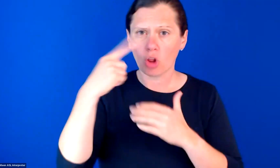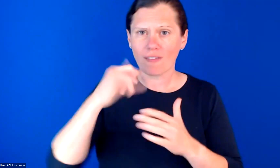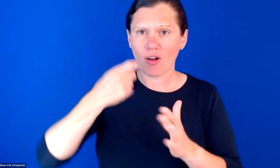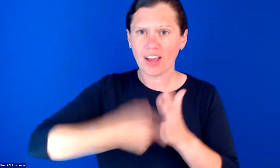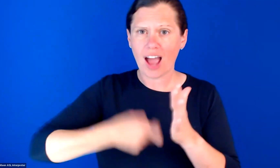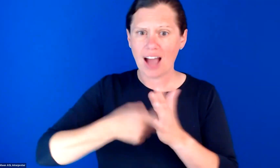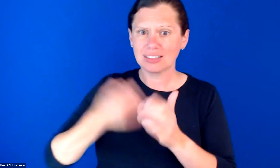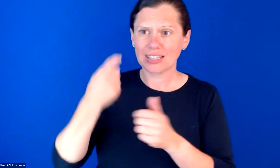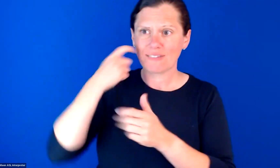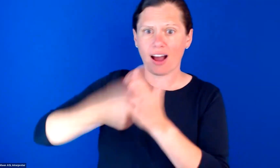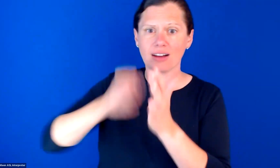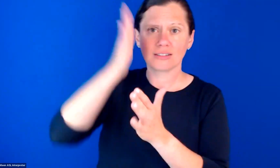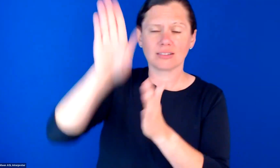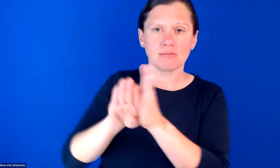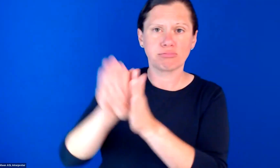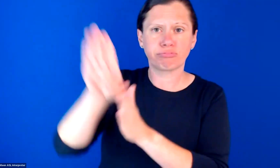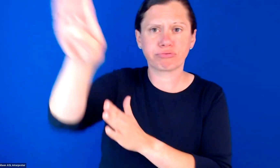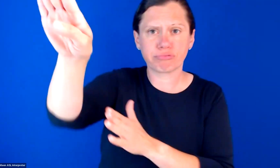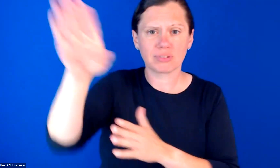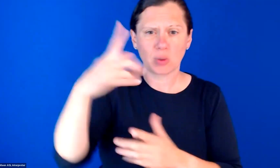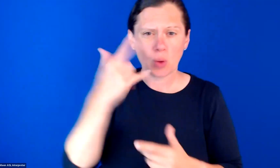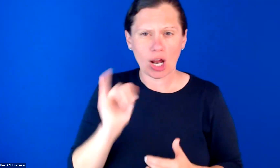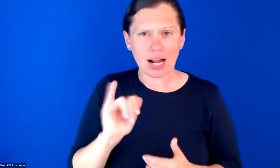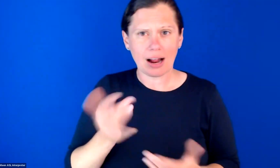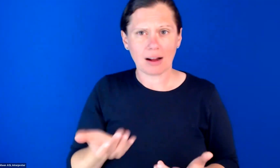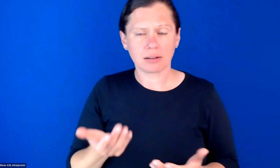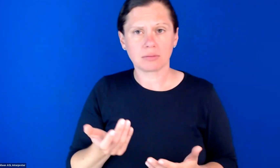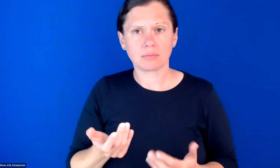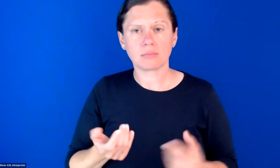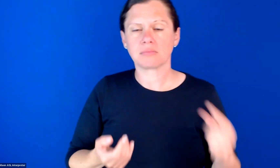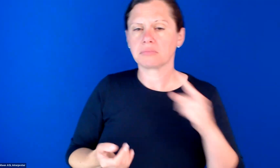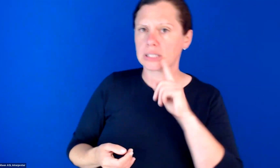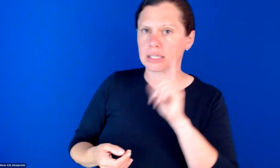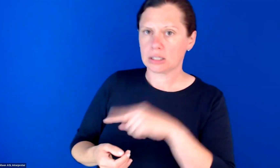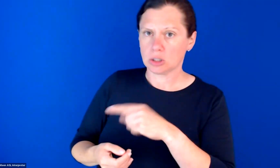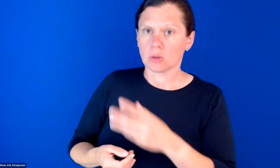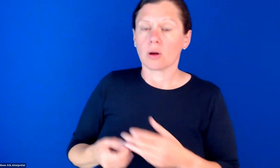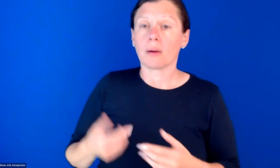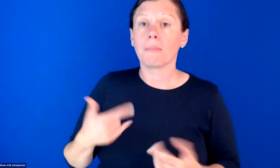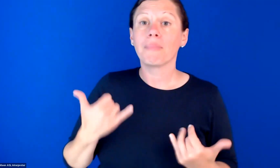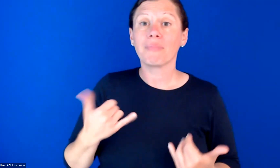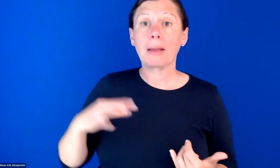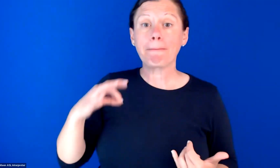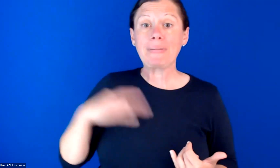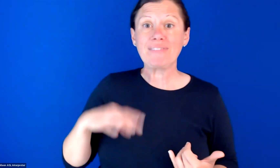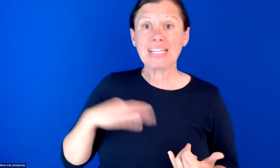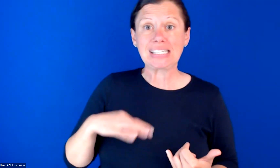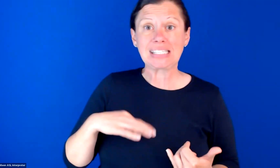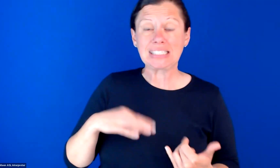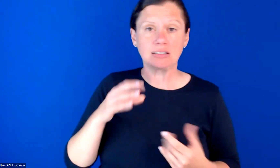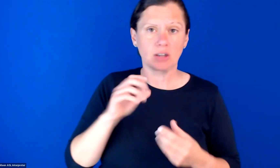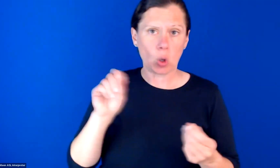Someone's individual benefit lasts over, there's no limit on the number of years or anything that they can use that